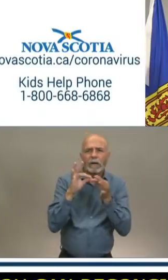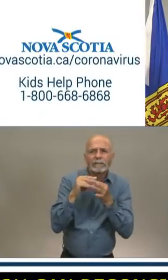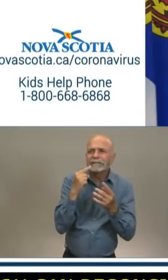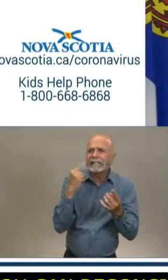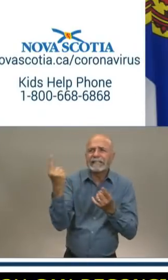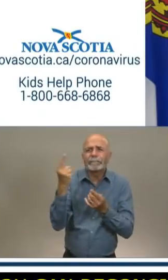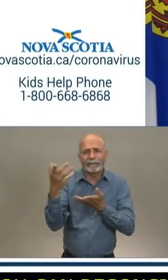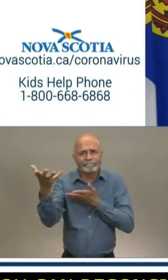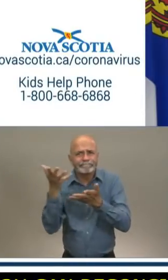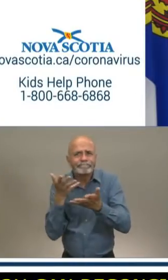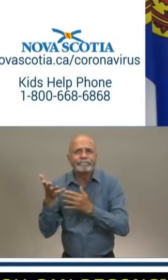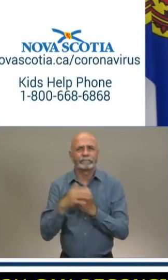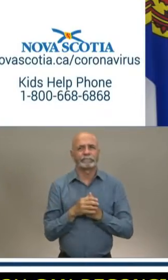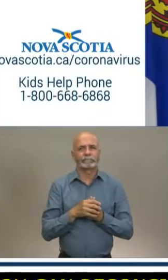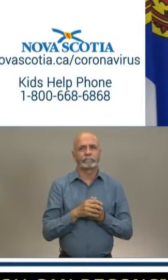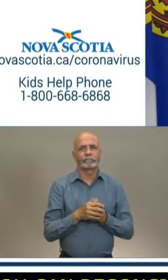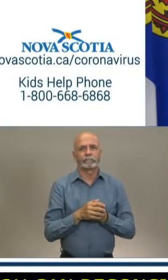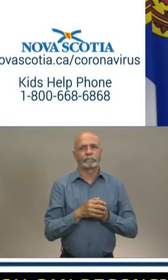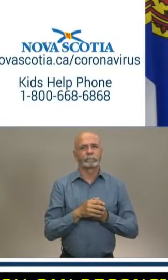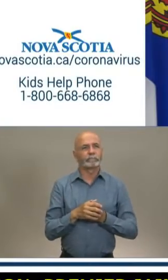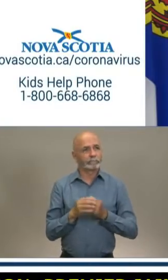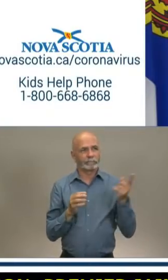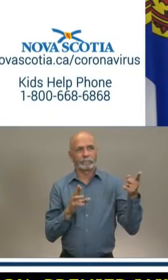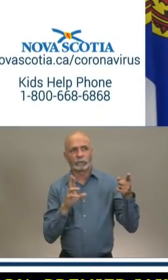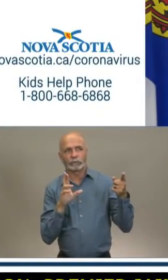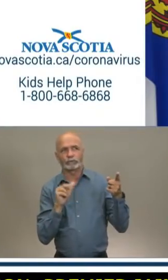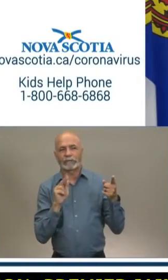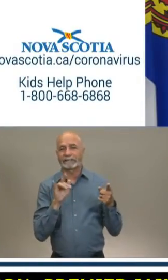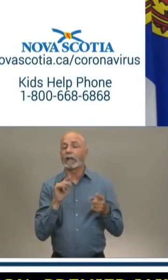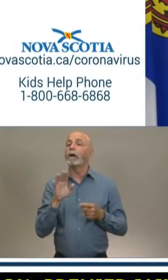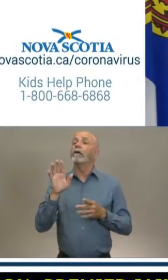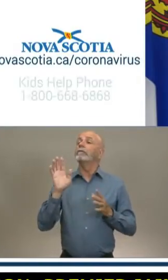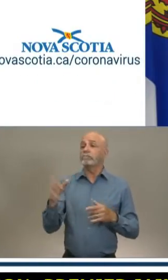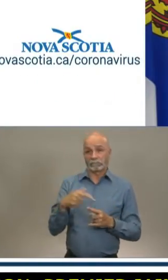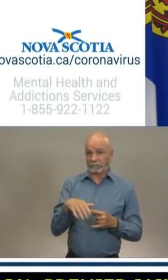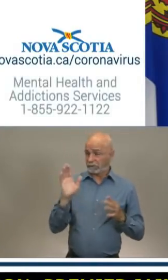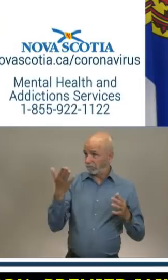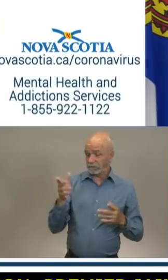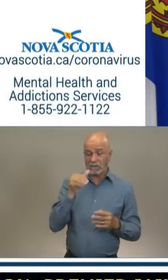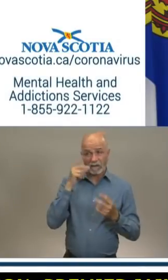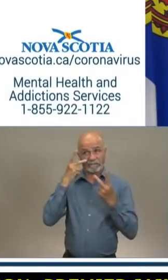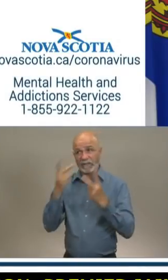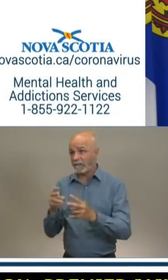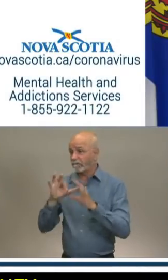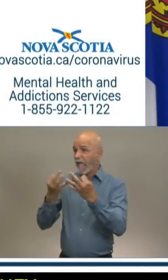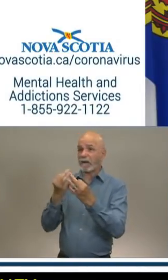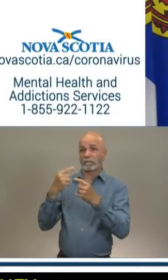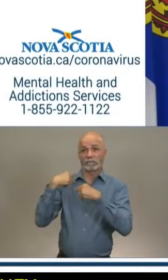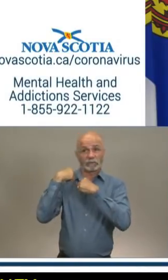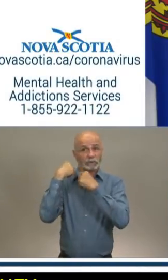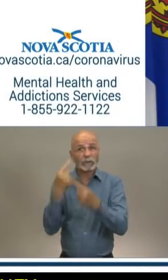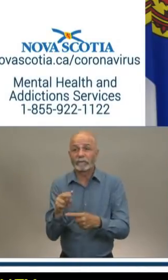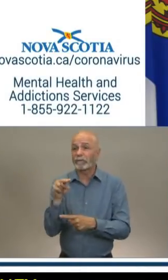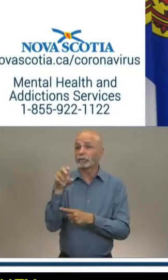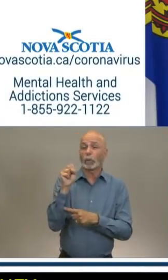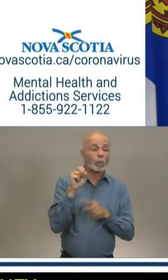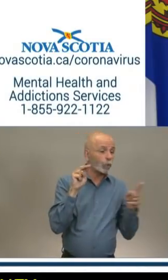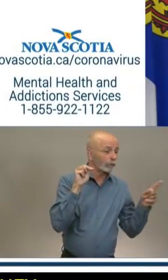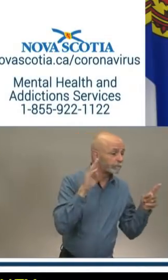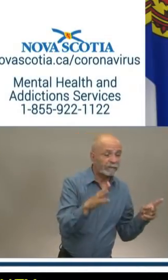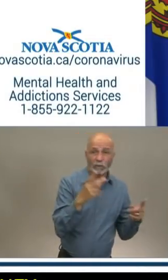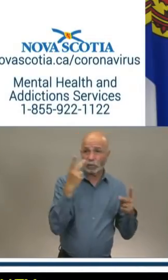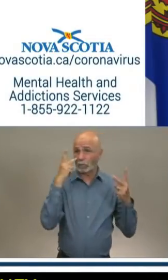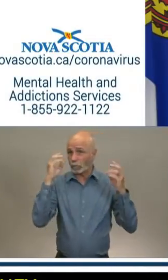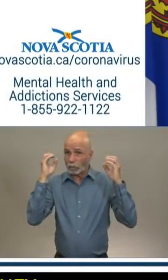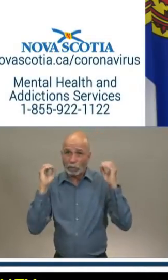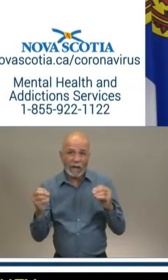have families that they haven't seen in a long time. I think it's a lot of Nova Scotians and New Brunswickers have those connections, and I can certainly appreciate it. It's